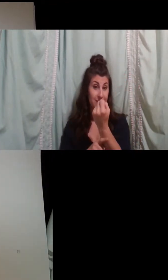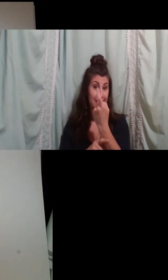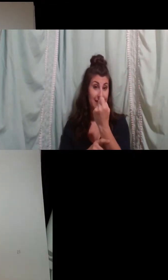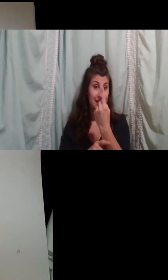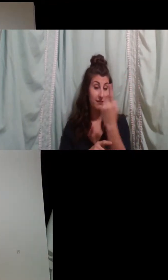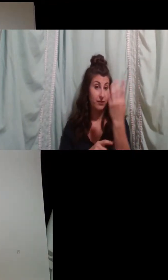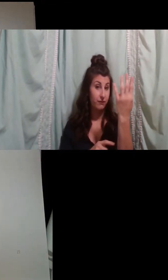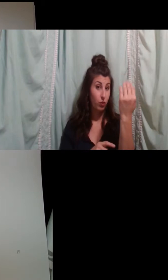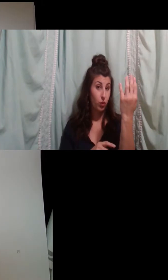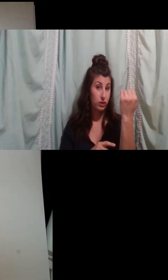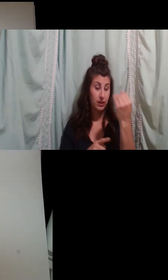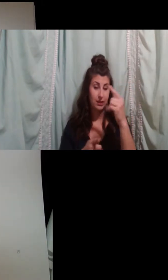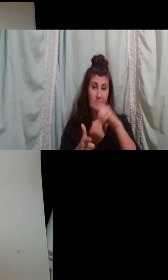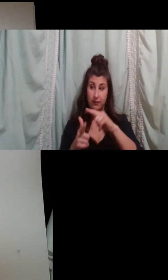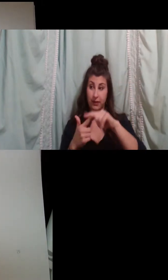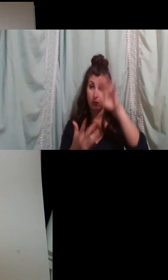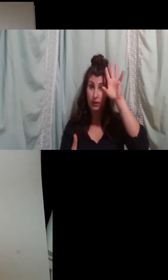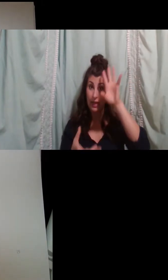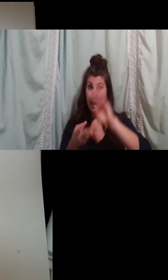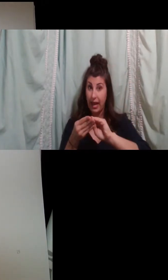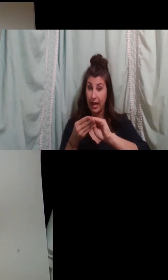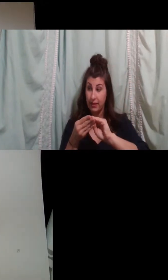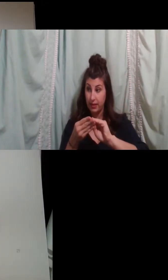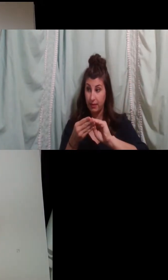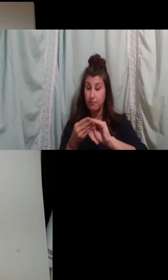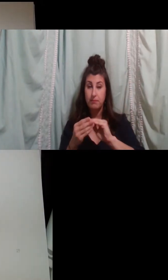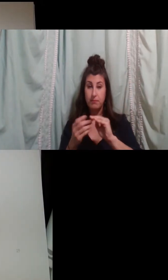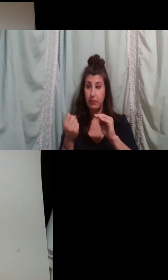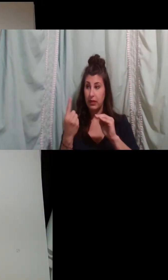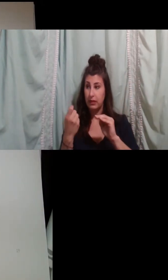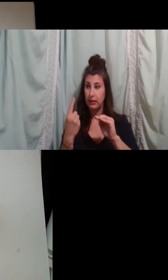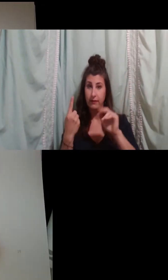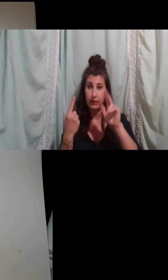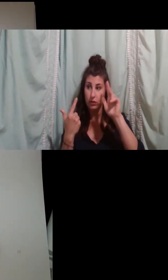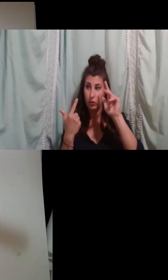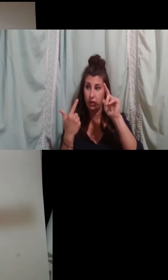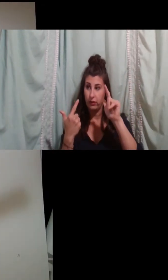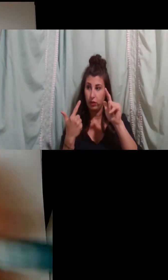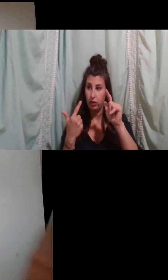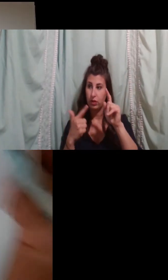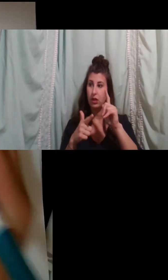to the 14th. And then I add them together to the 23rd.